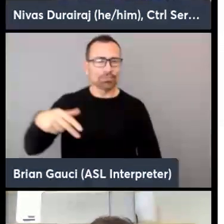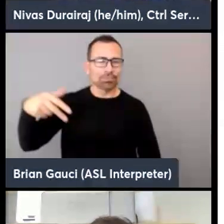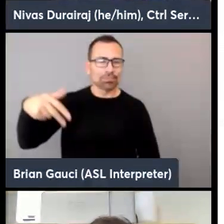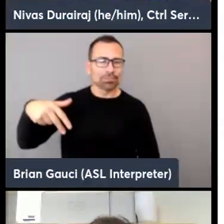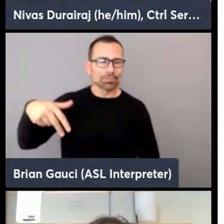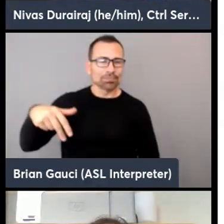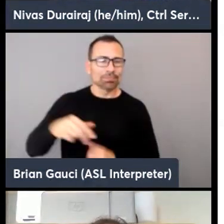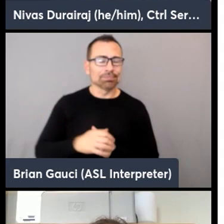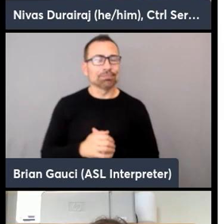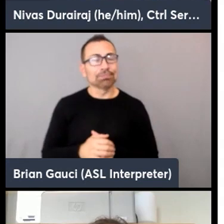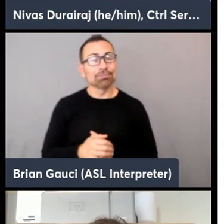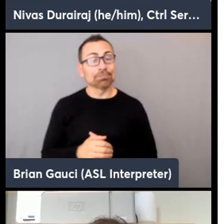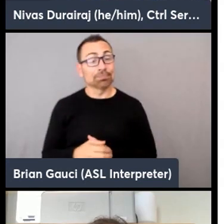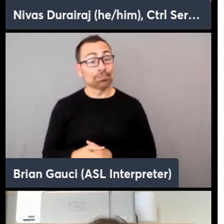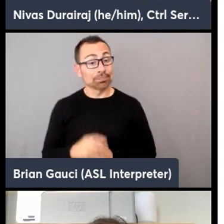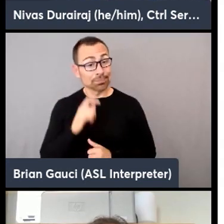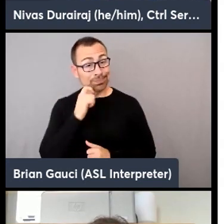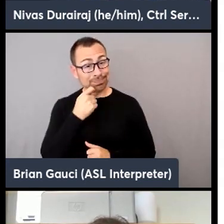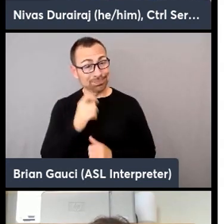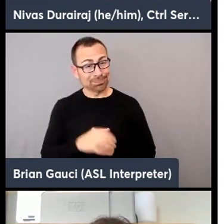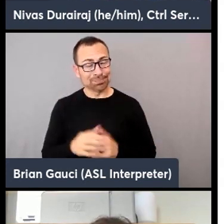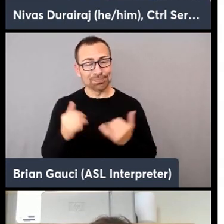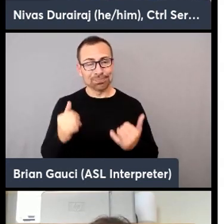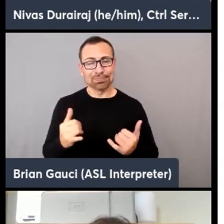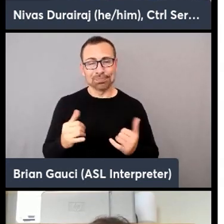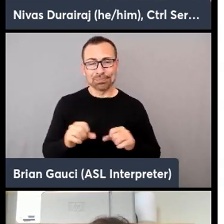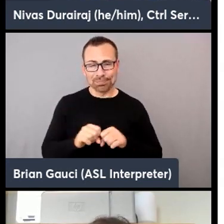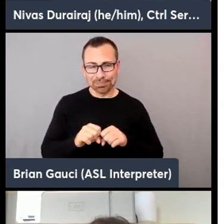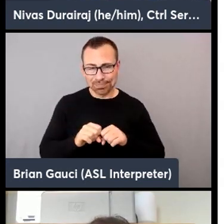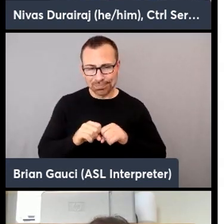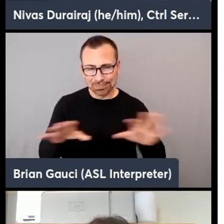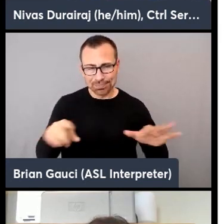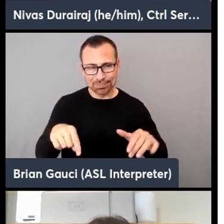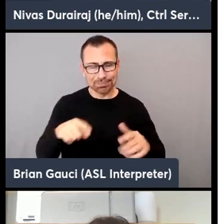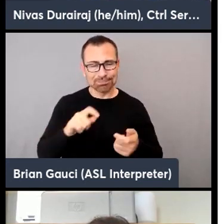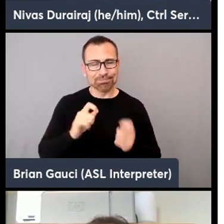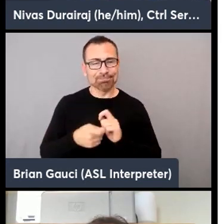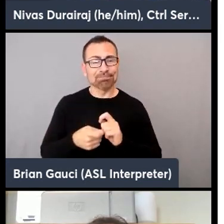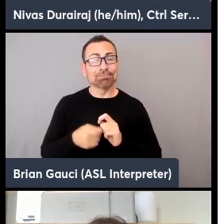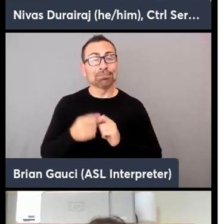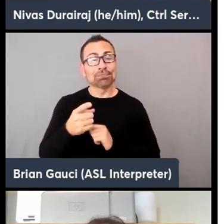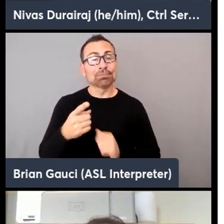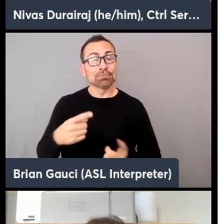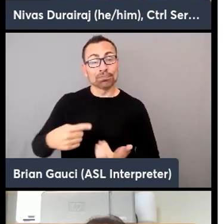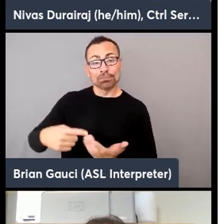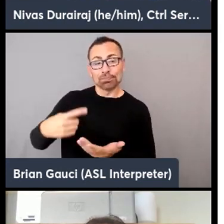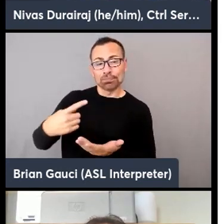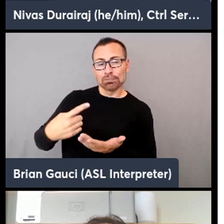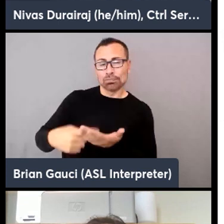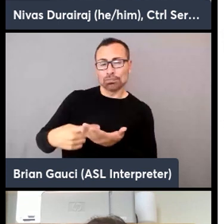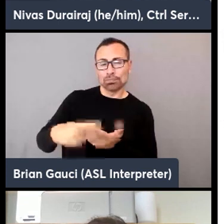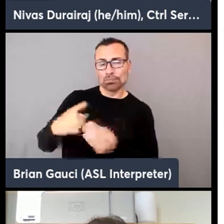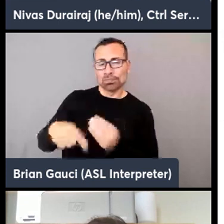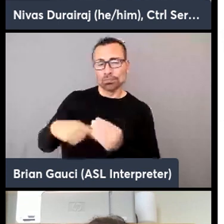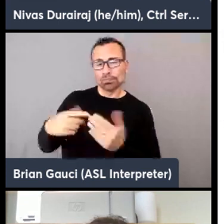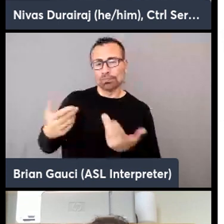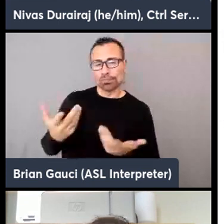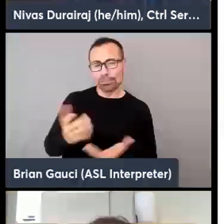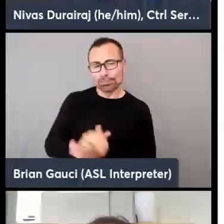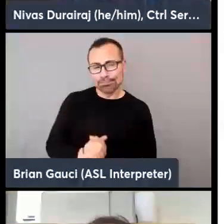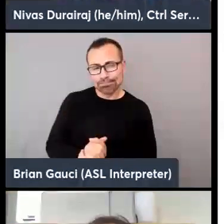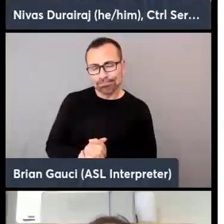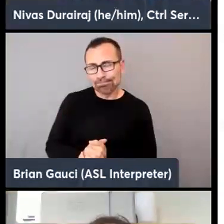So cool. So let me now deploy these changes, and then I'll talk you through a little bit about like